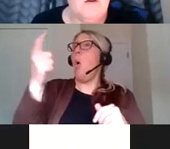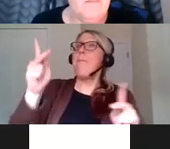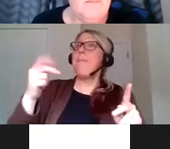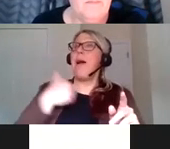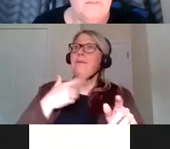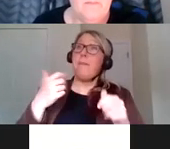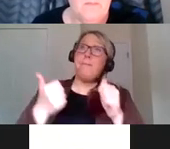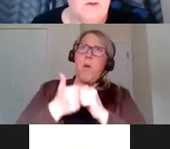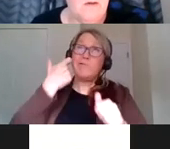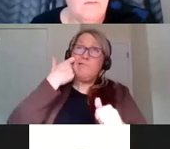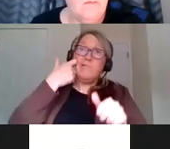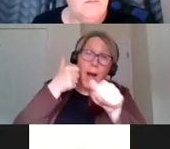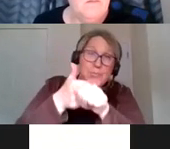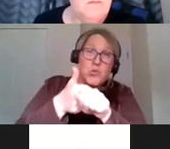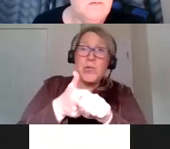greatest